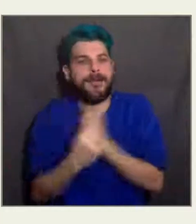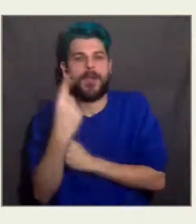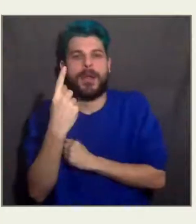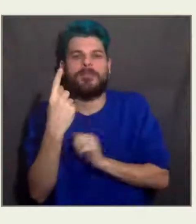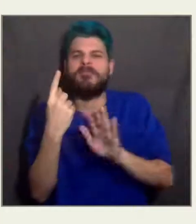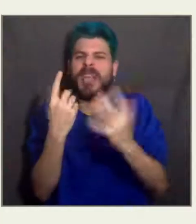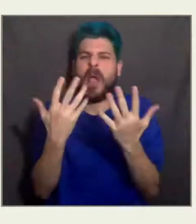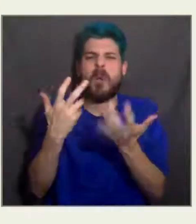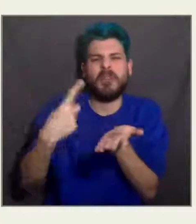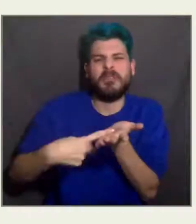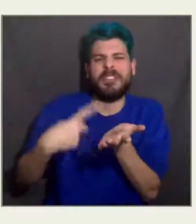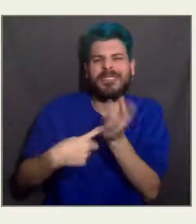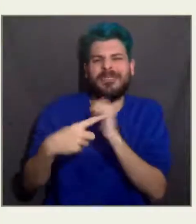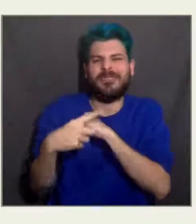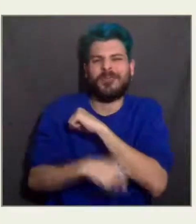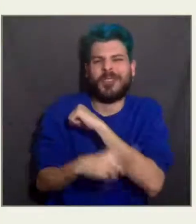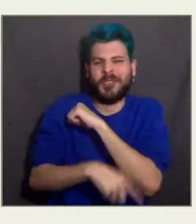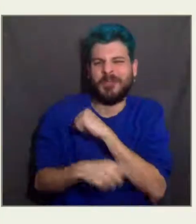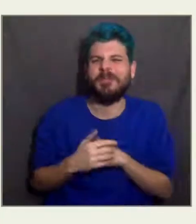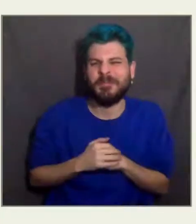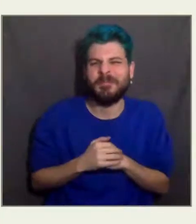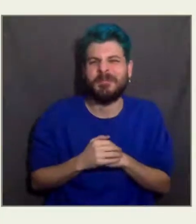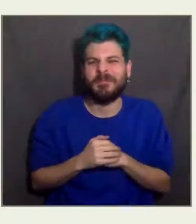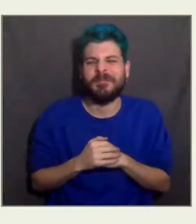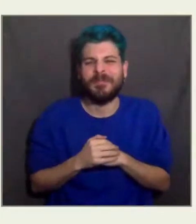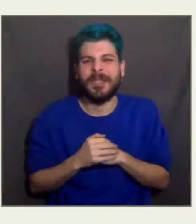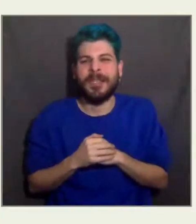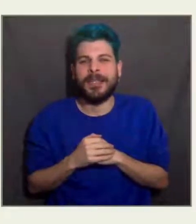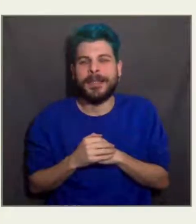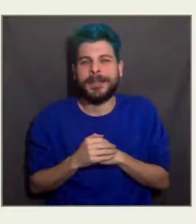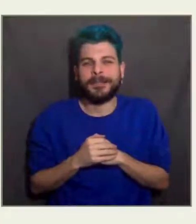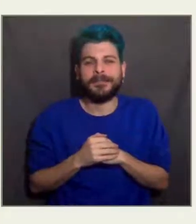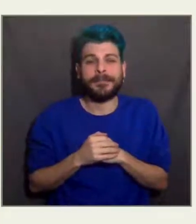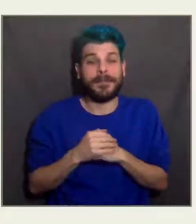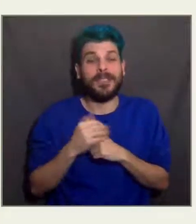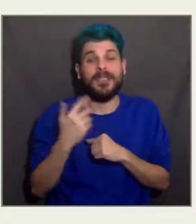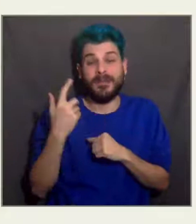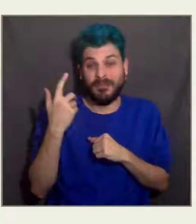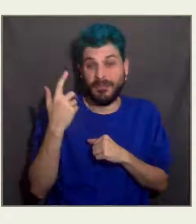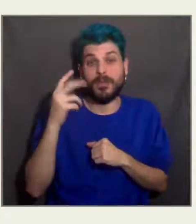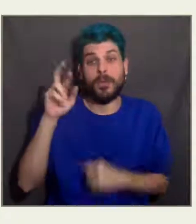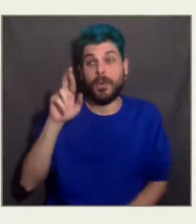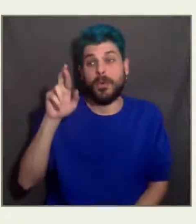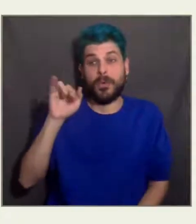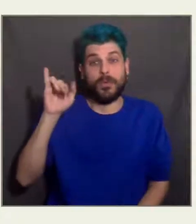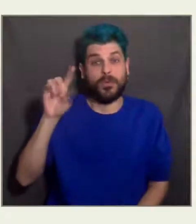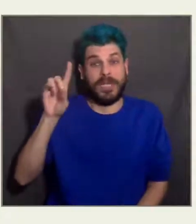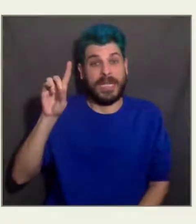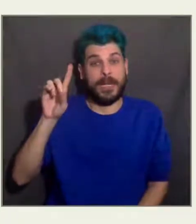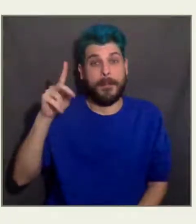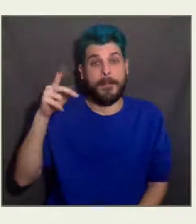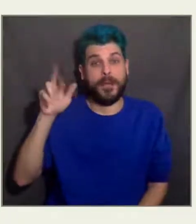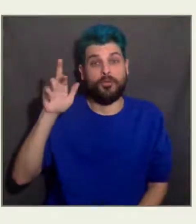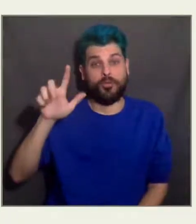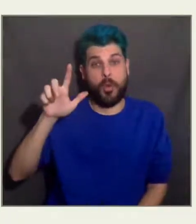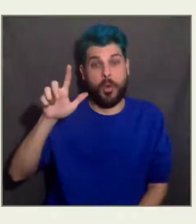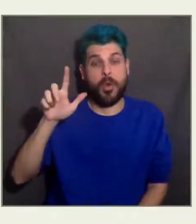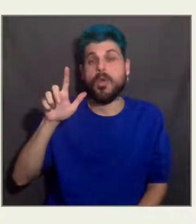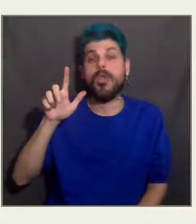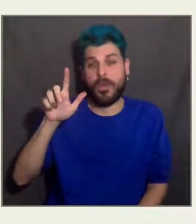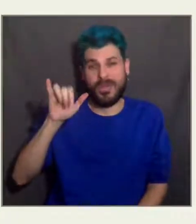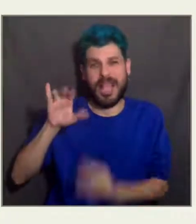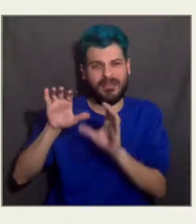ways Metro contacts people experiencing homelessness is through the RID Patrol. These are the trained crews that clean up garbage in